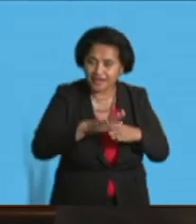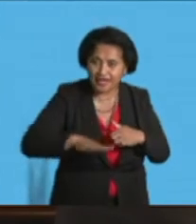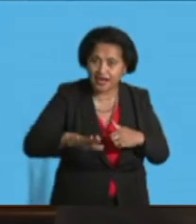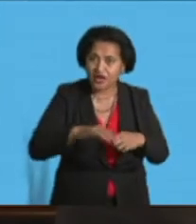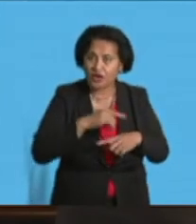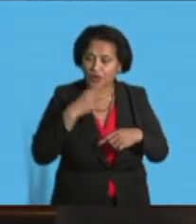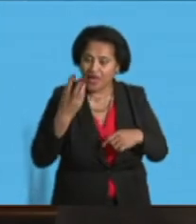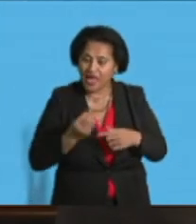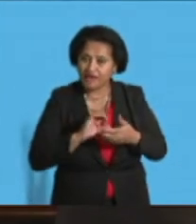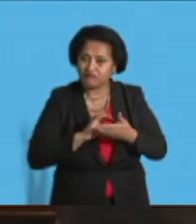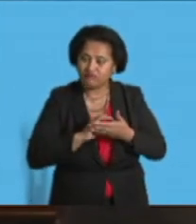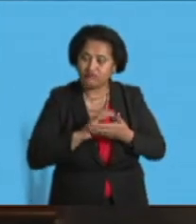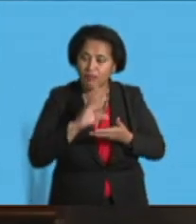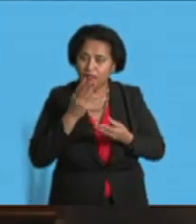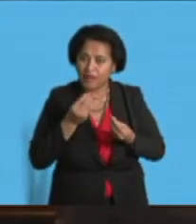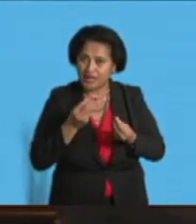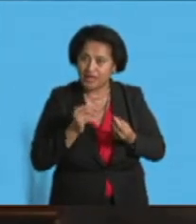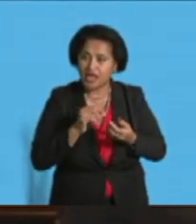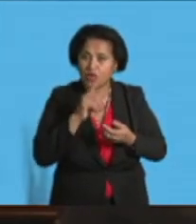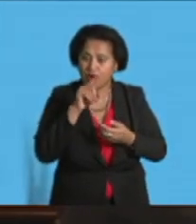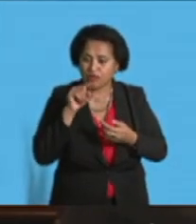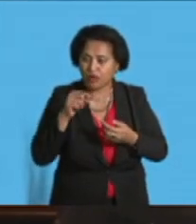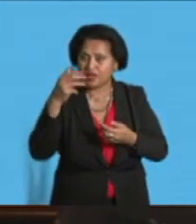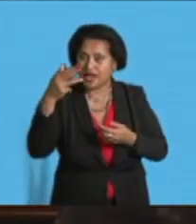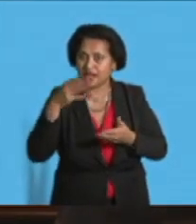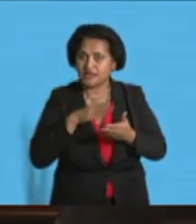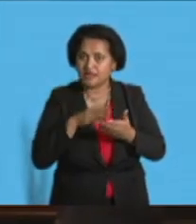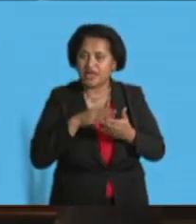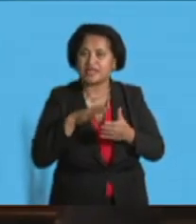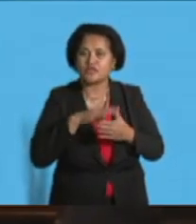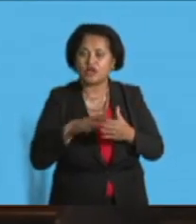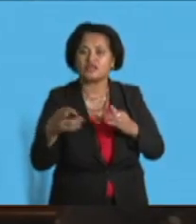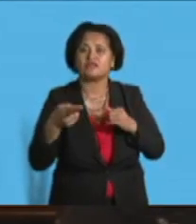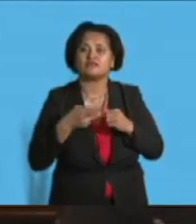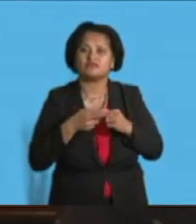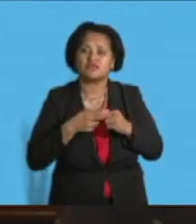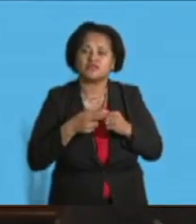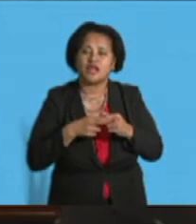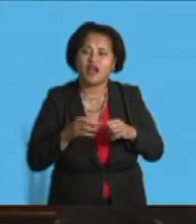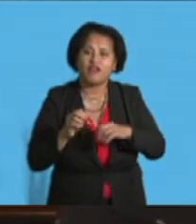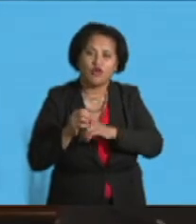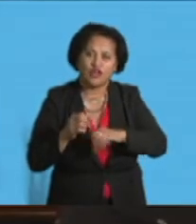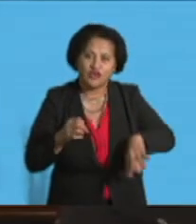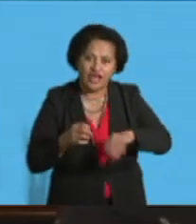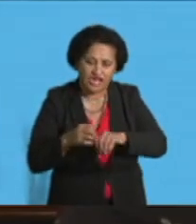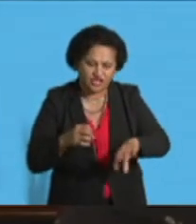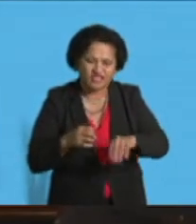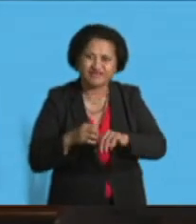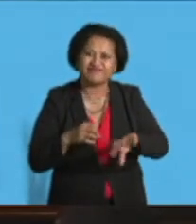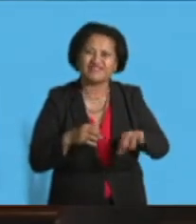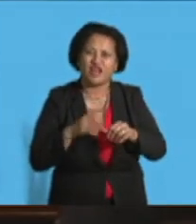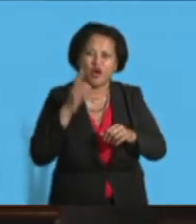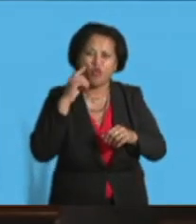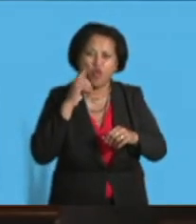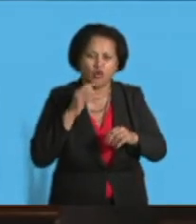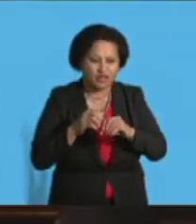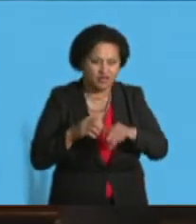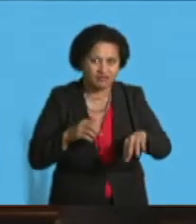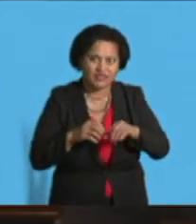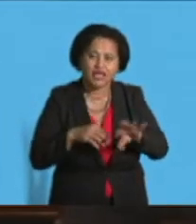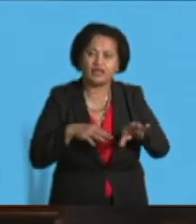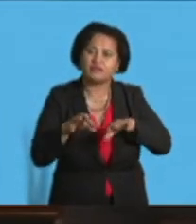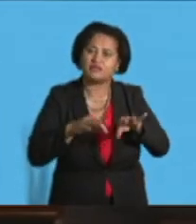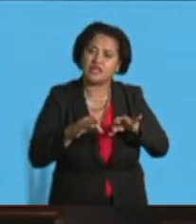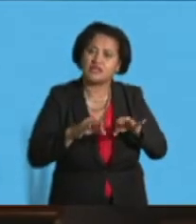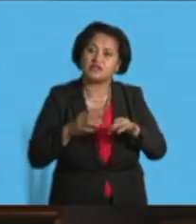an allocation of 1.9 million to also undertake maintenance for irrigation schemes, Madam Speaker. Madam Speaker, with these works, we